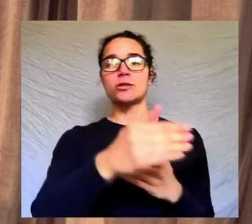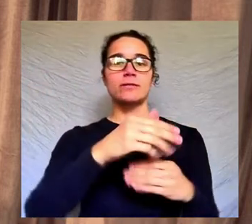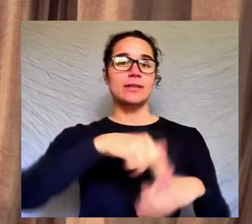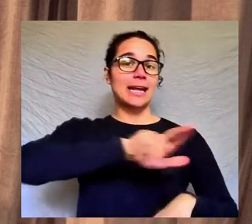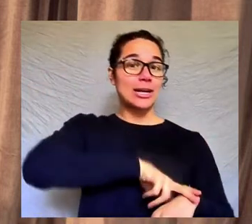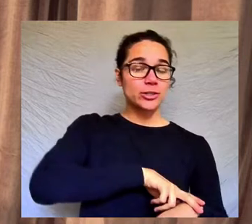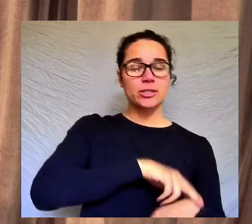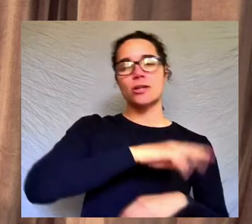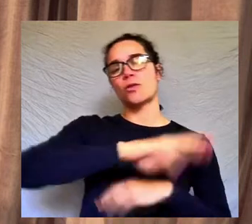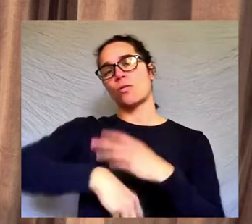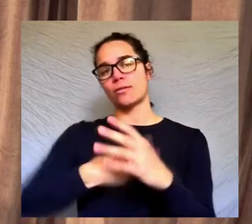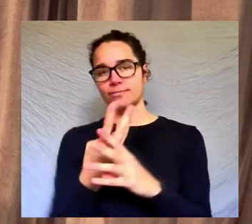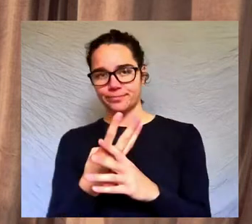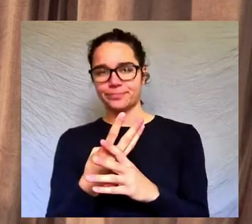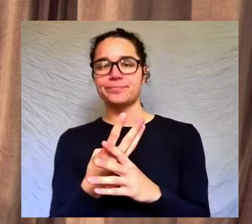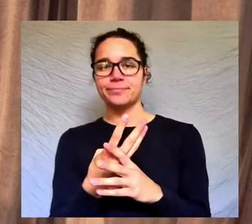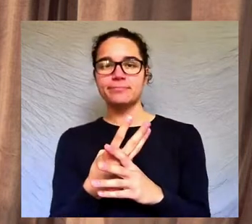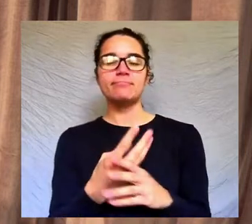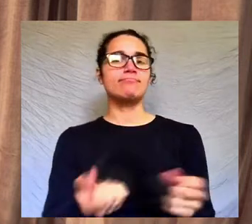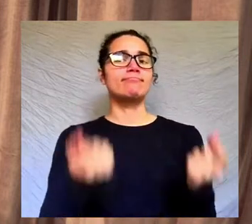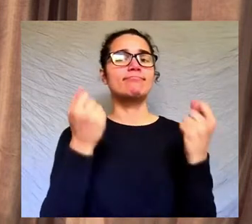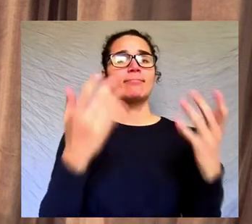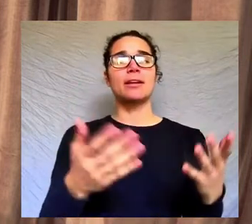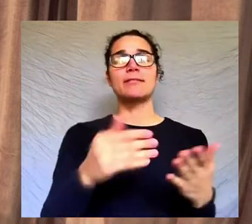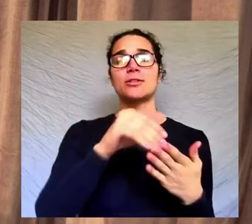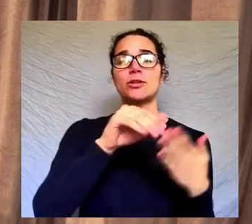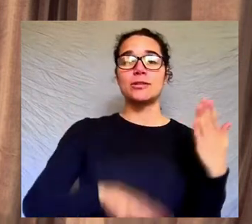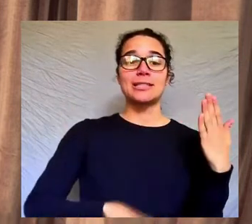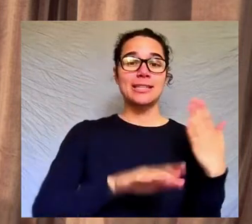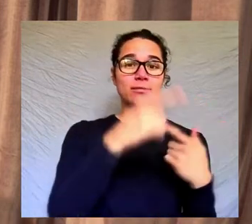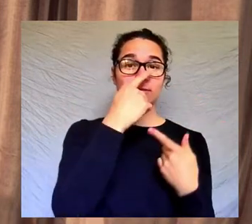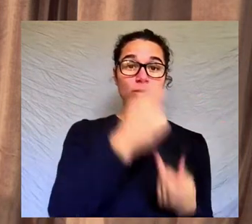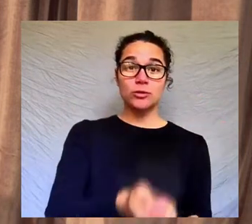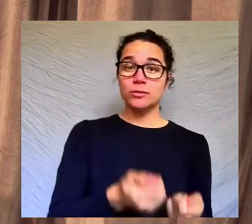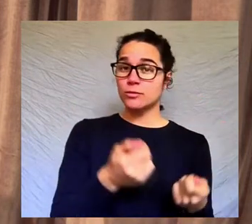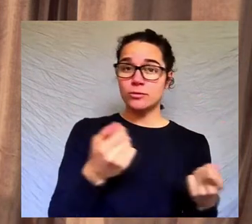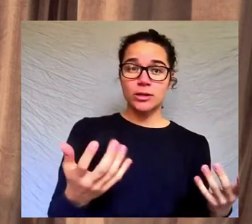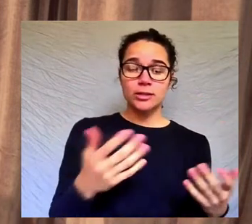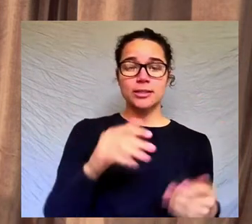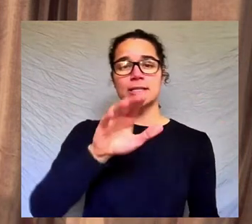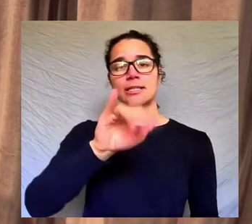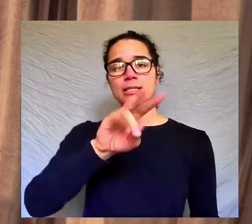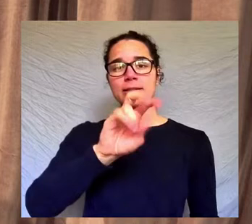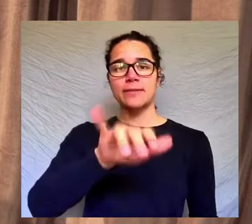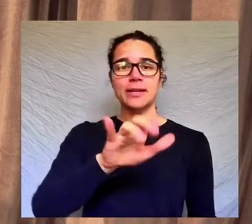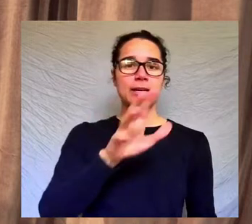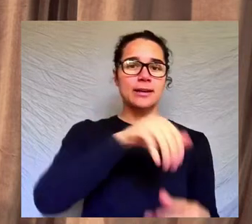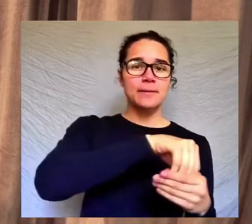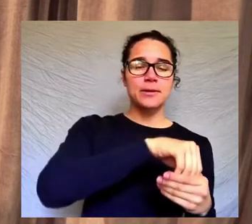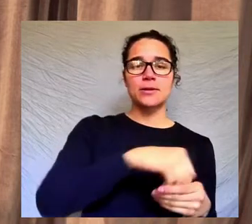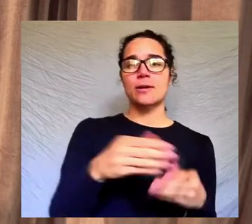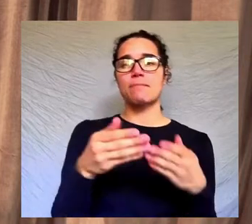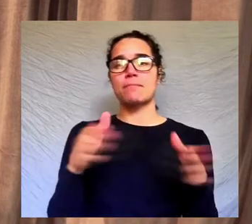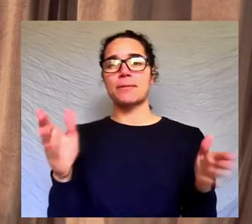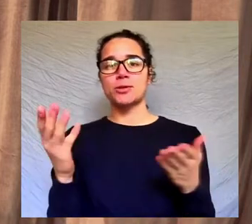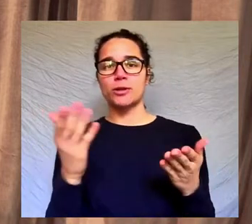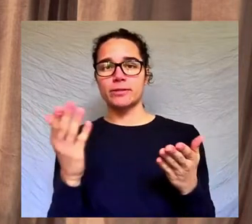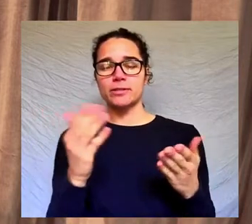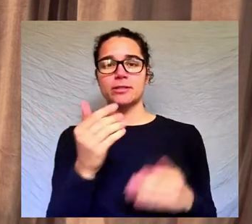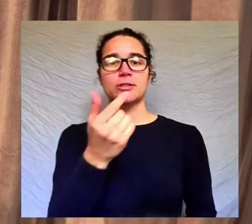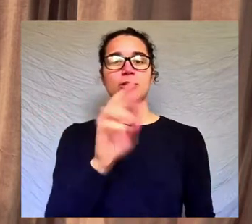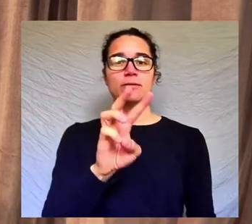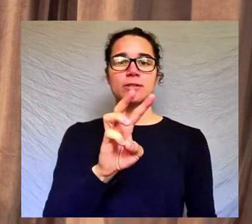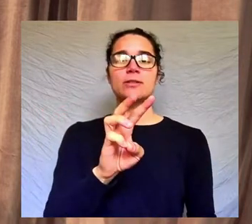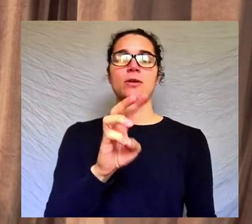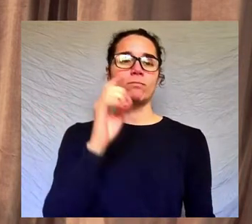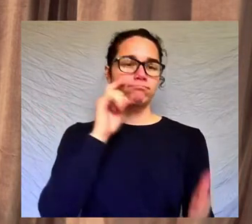world. Many of our students' interests lie in civic engagement and public service. GW has been cited as one of the